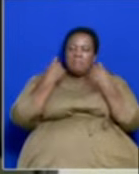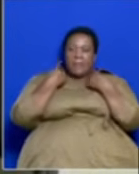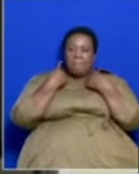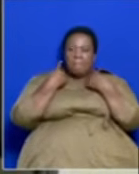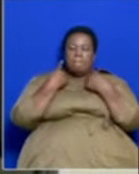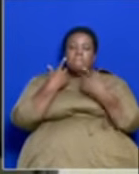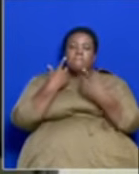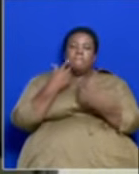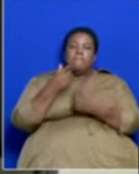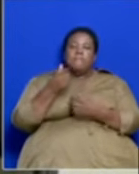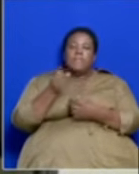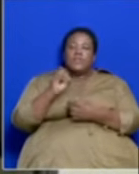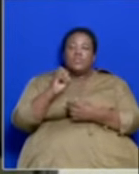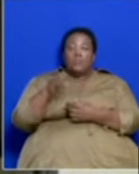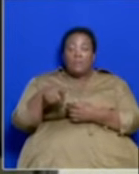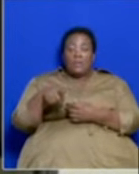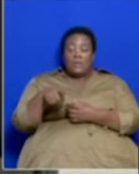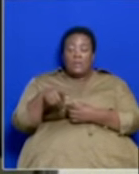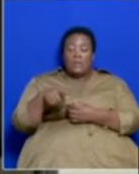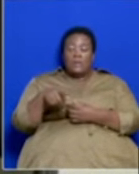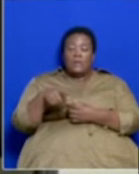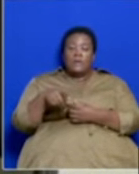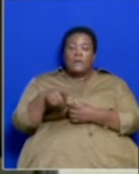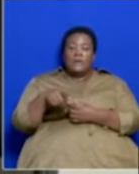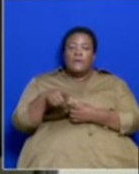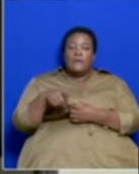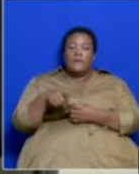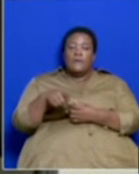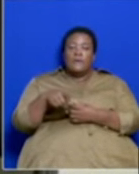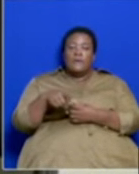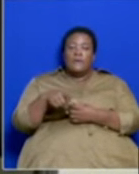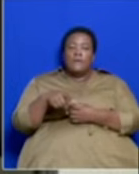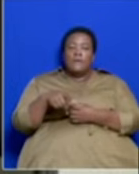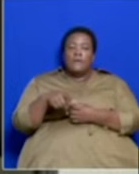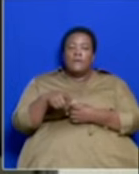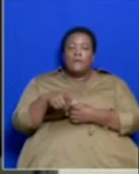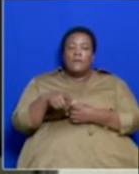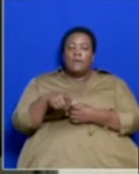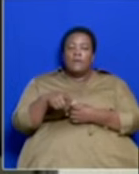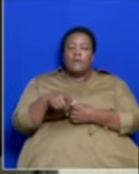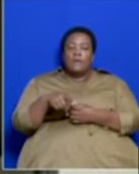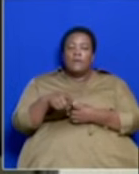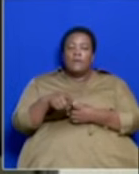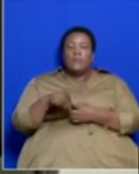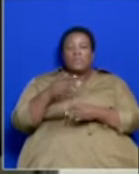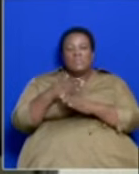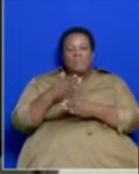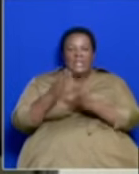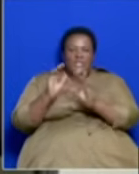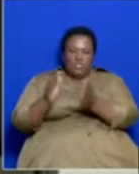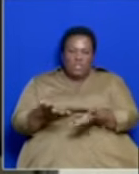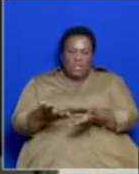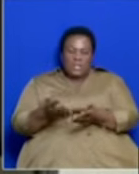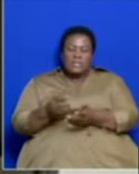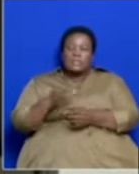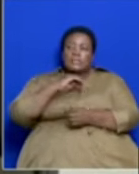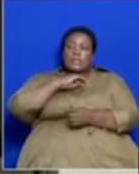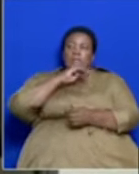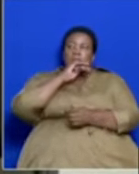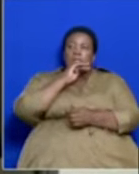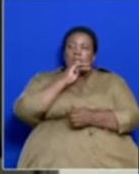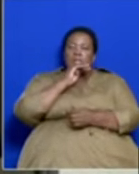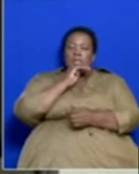procedure, I'll be saying it means that most of the caseworkers